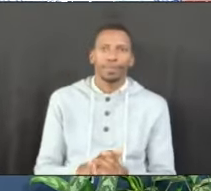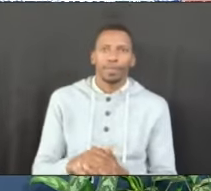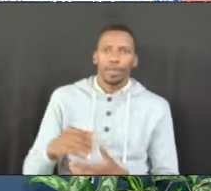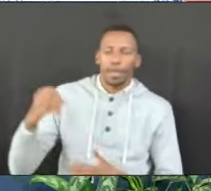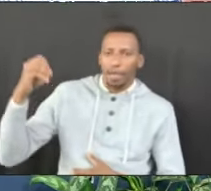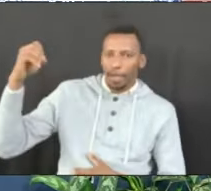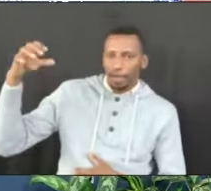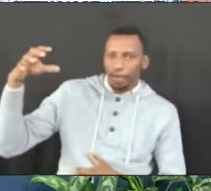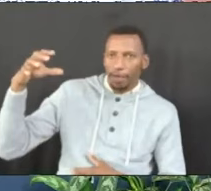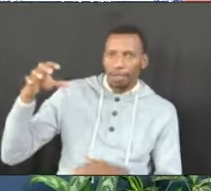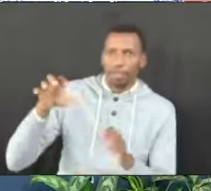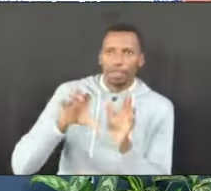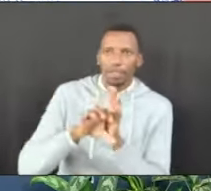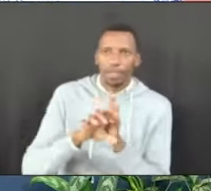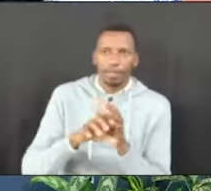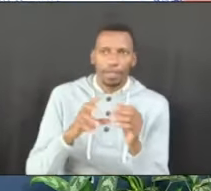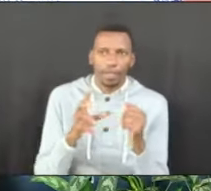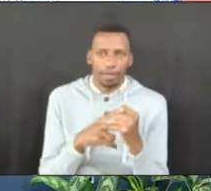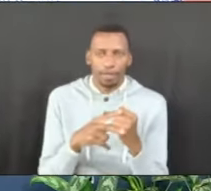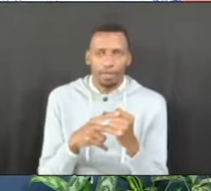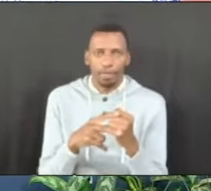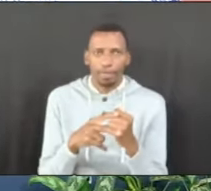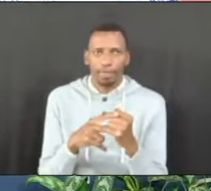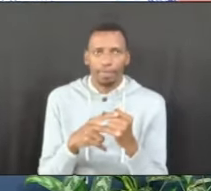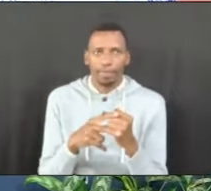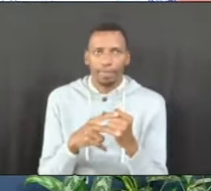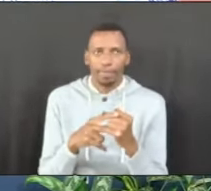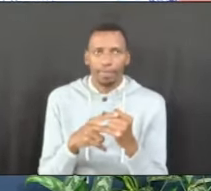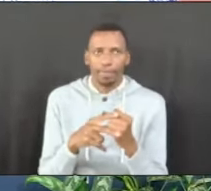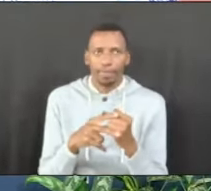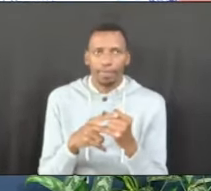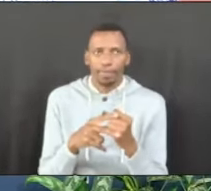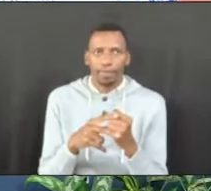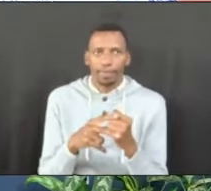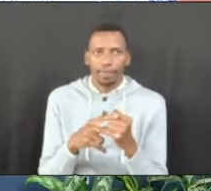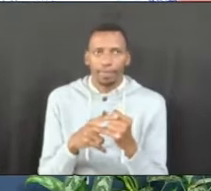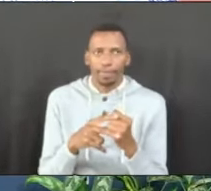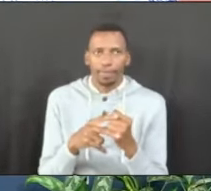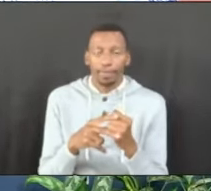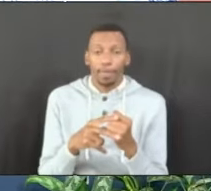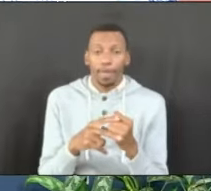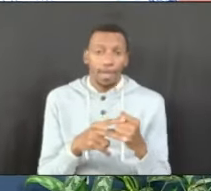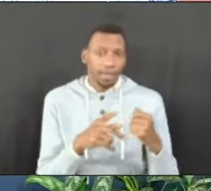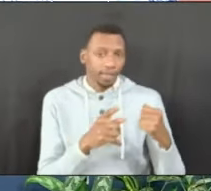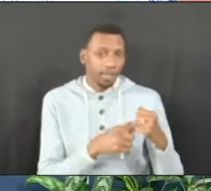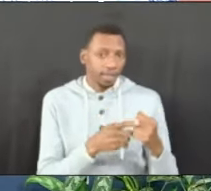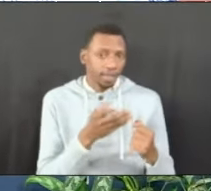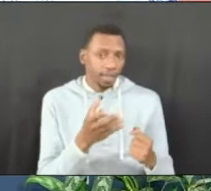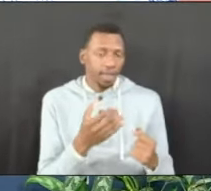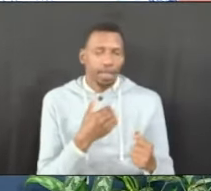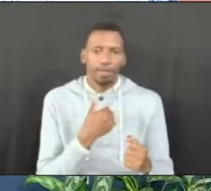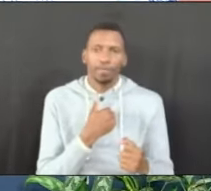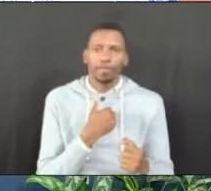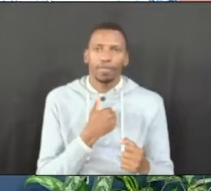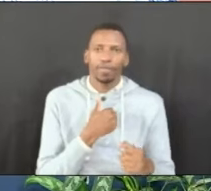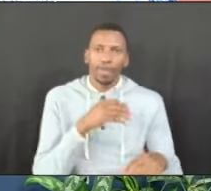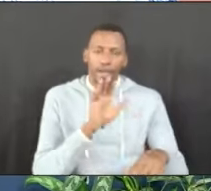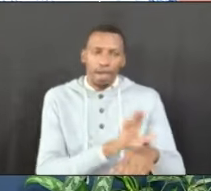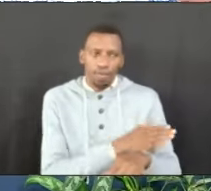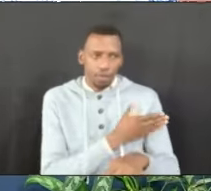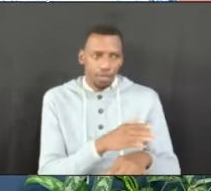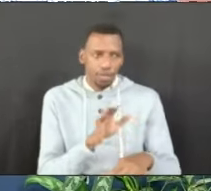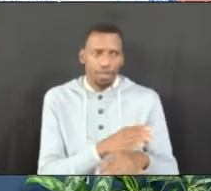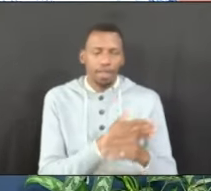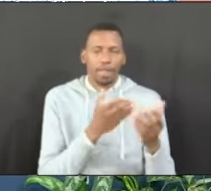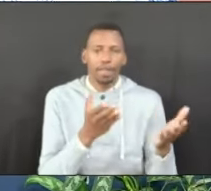Revelation chapter 7. Again, Revelation 6, there is a musical silence